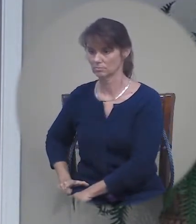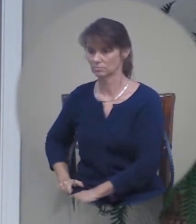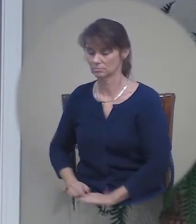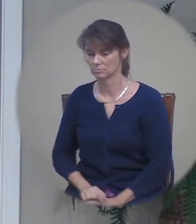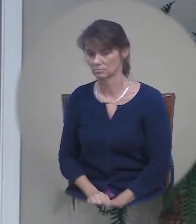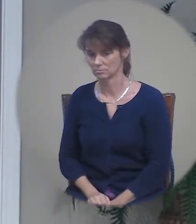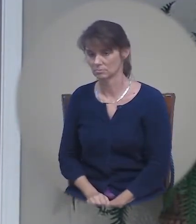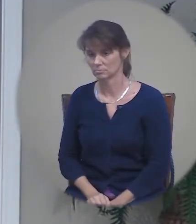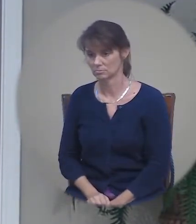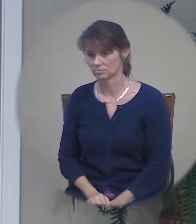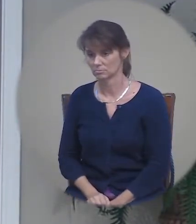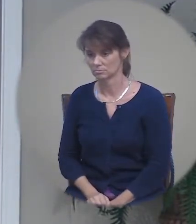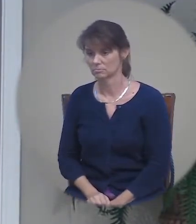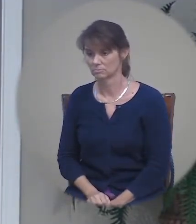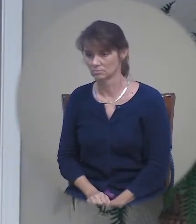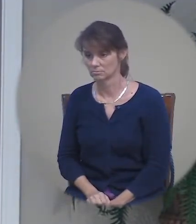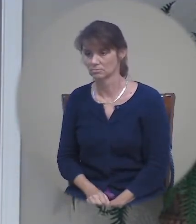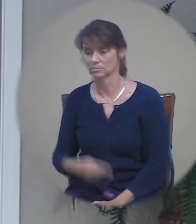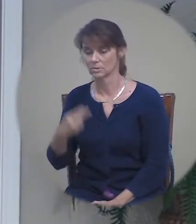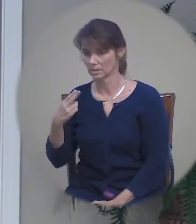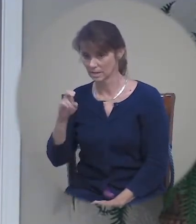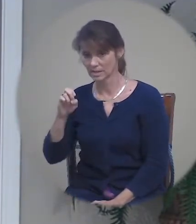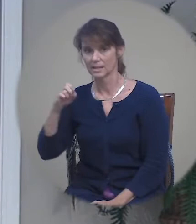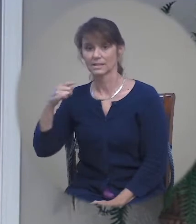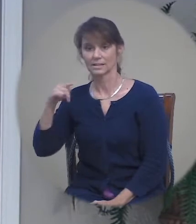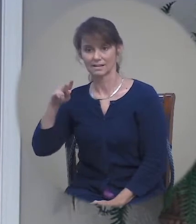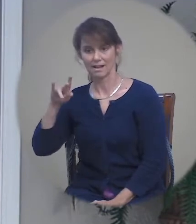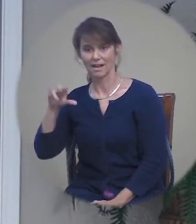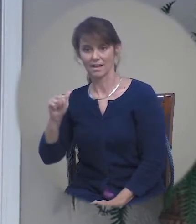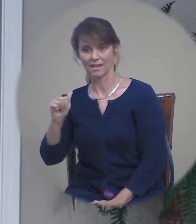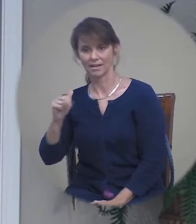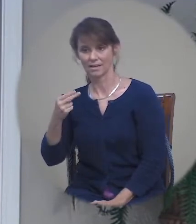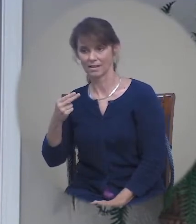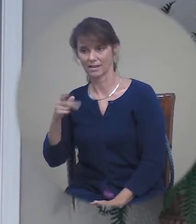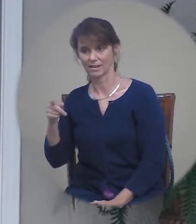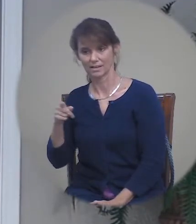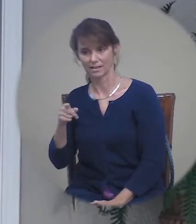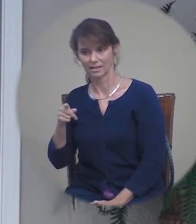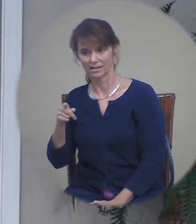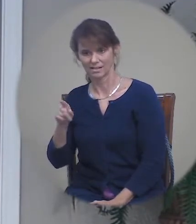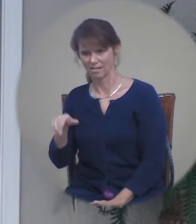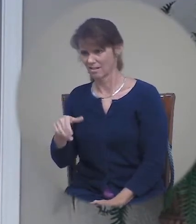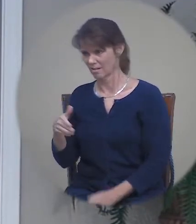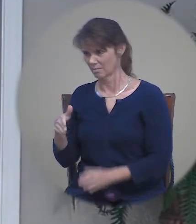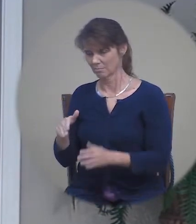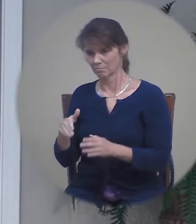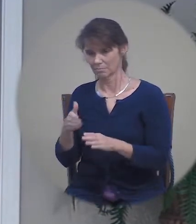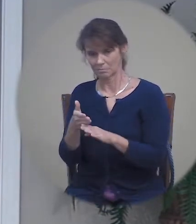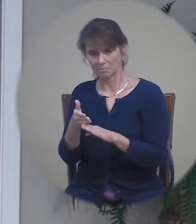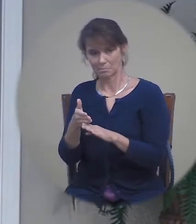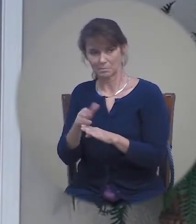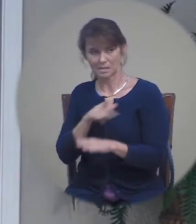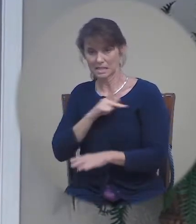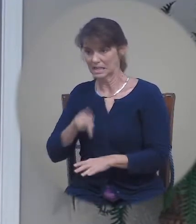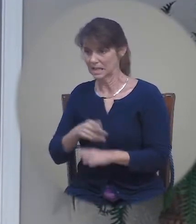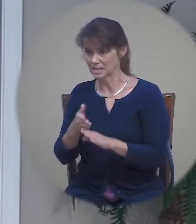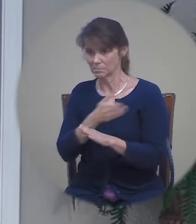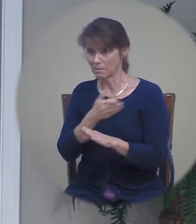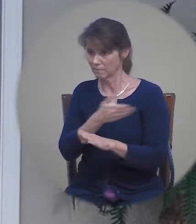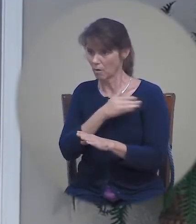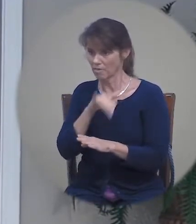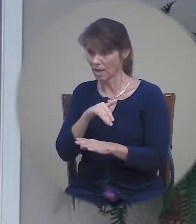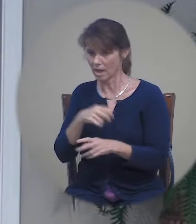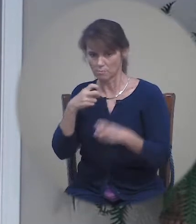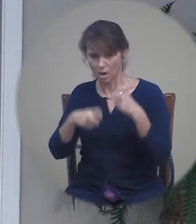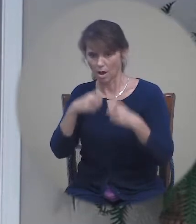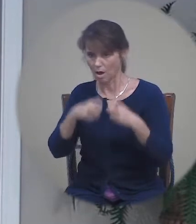is. I mean, we've been studying the kings of Israel. Did we see any kings of Israel go do that when they got in trouble? No. And